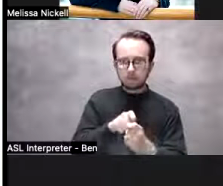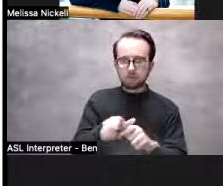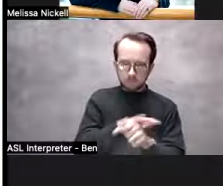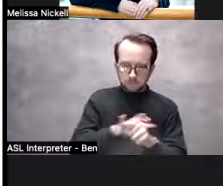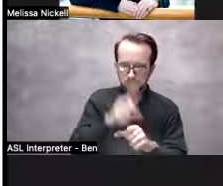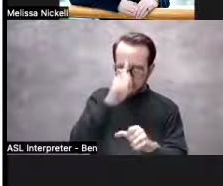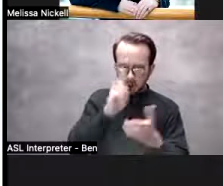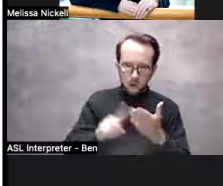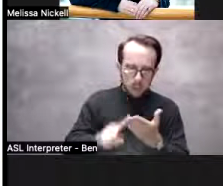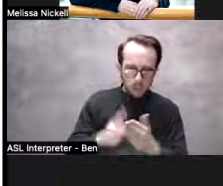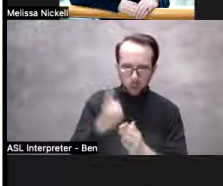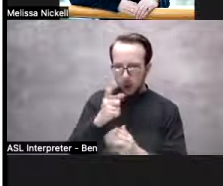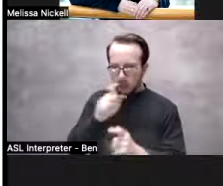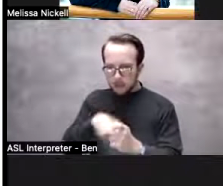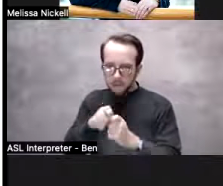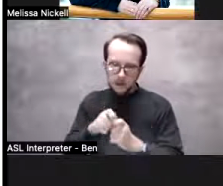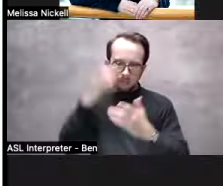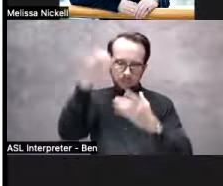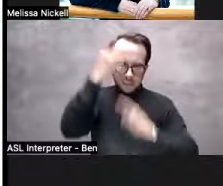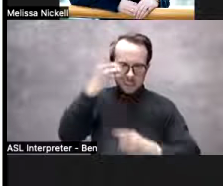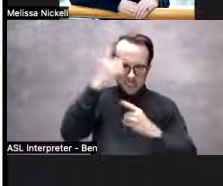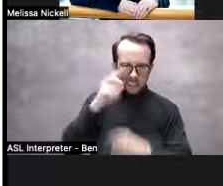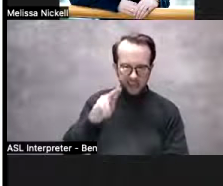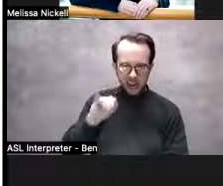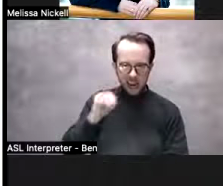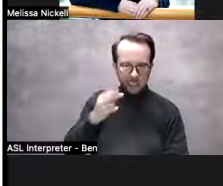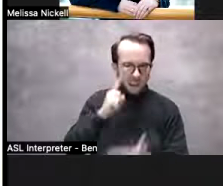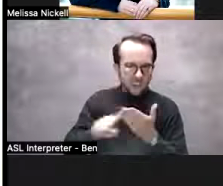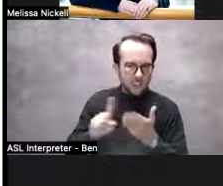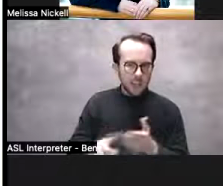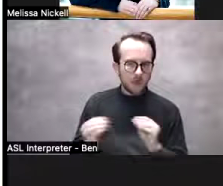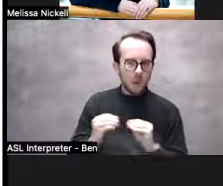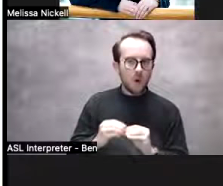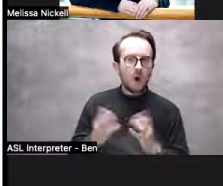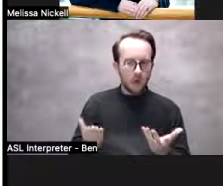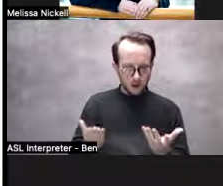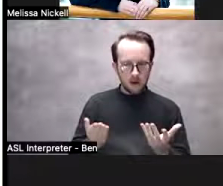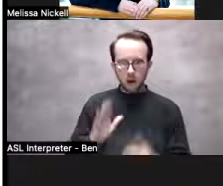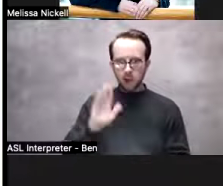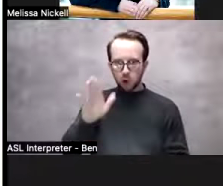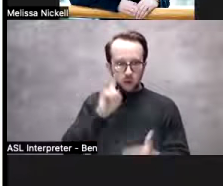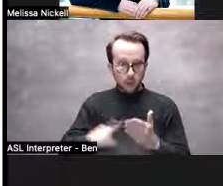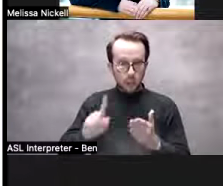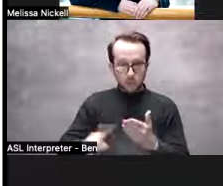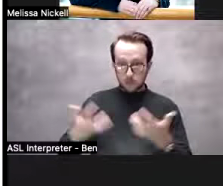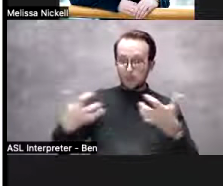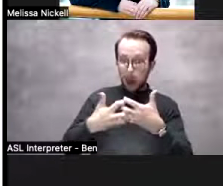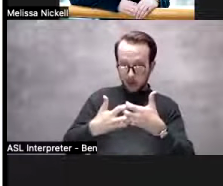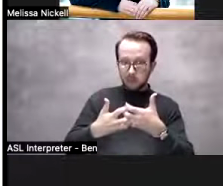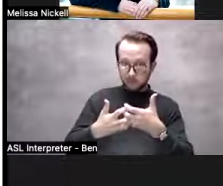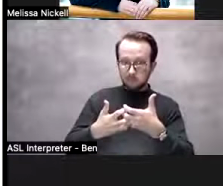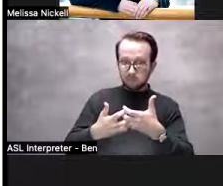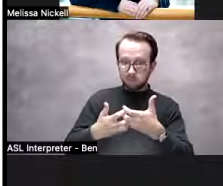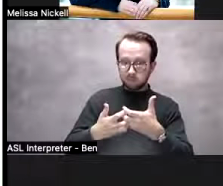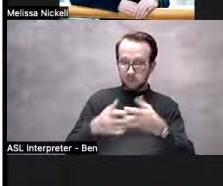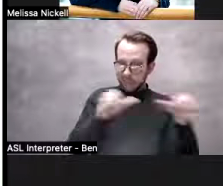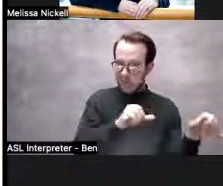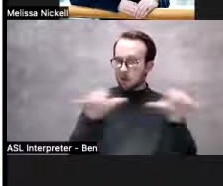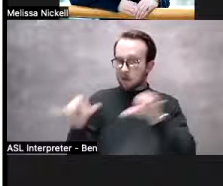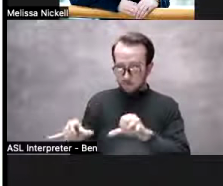particular disease that the NIH wants to have investigated more, and your research is aligned with that particular announcement.